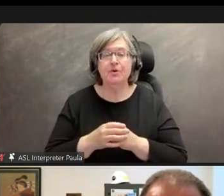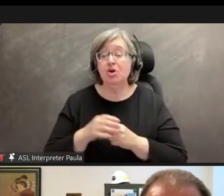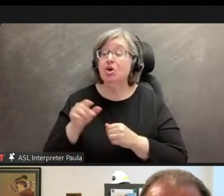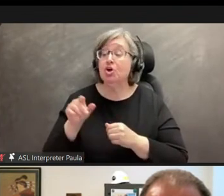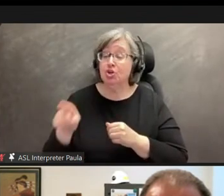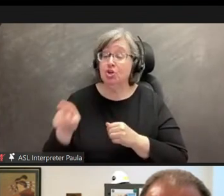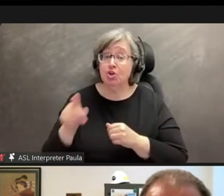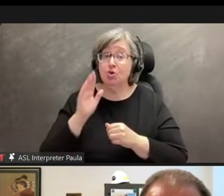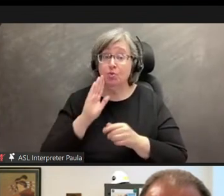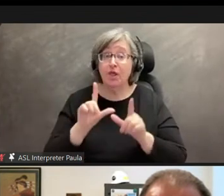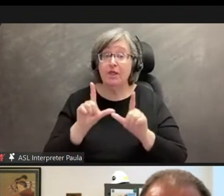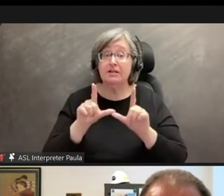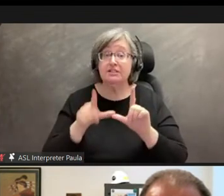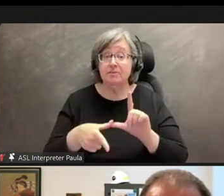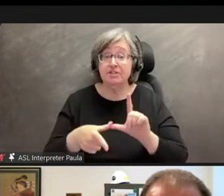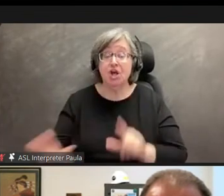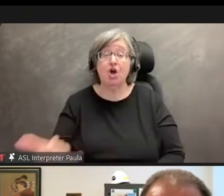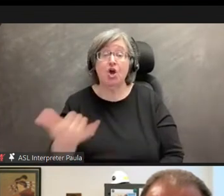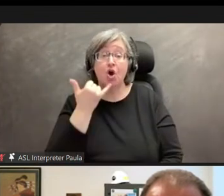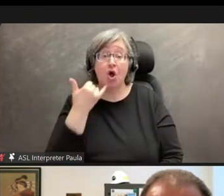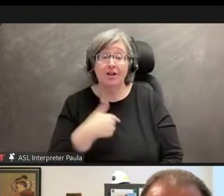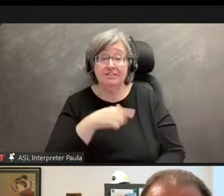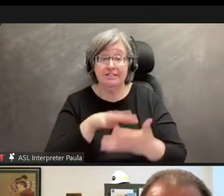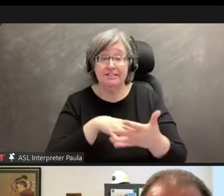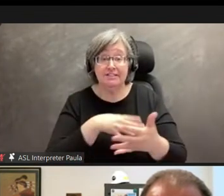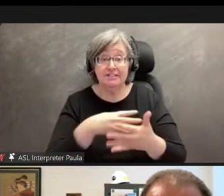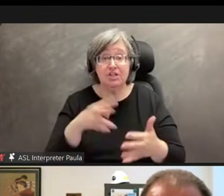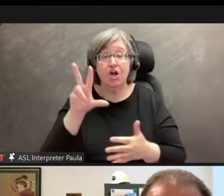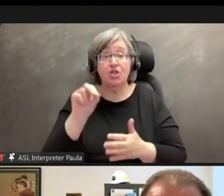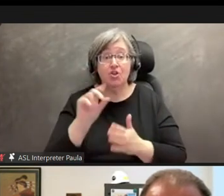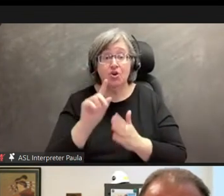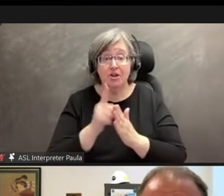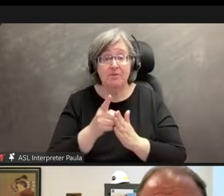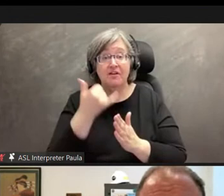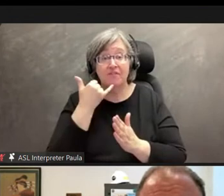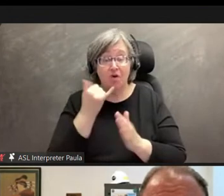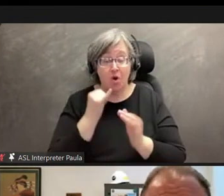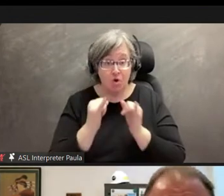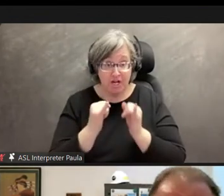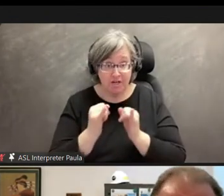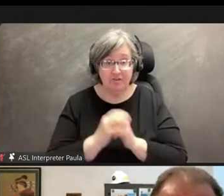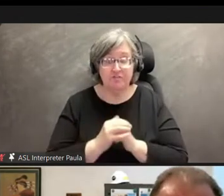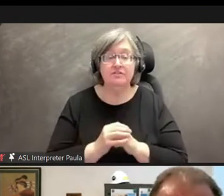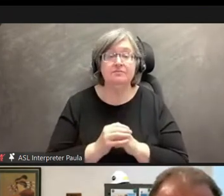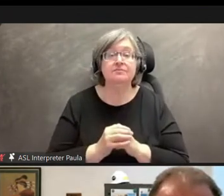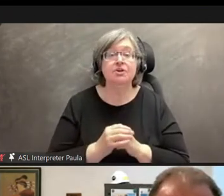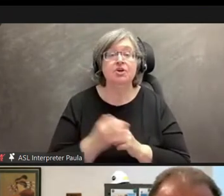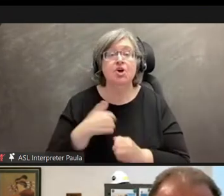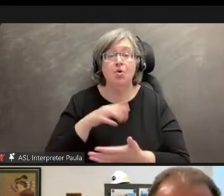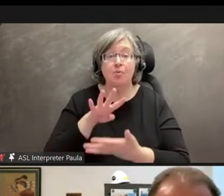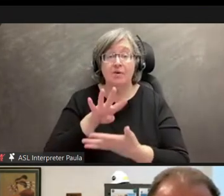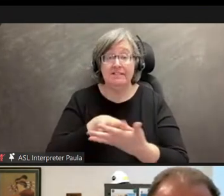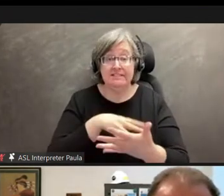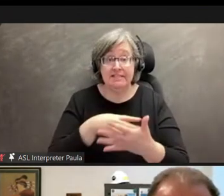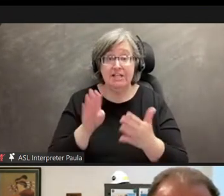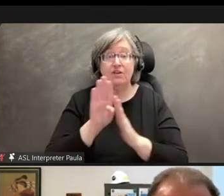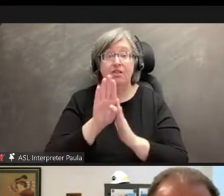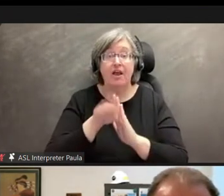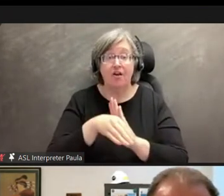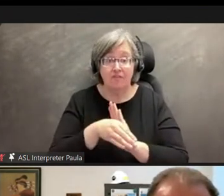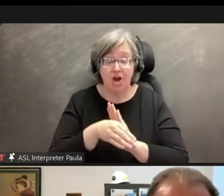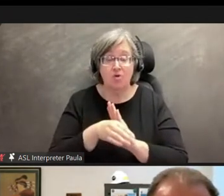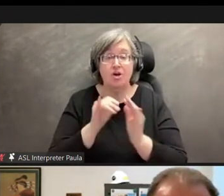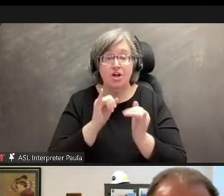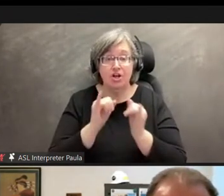going to be expiring. Call us to schedule a 30-minute phone interview. And then we schedule it and